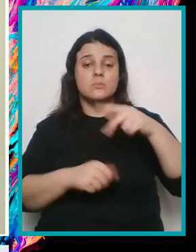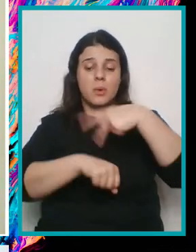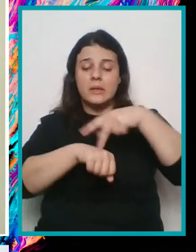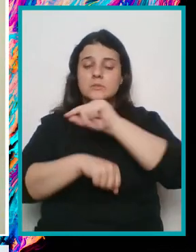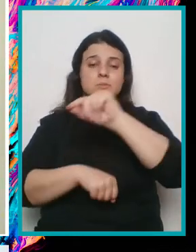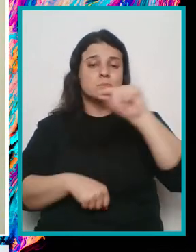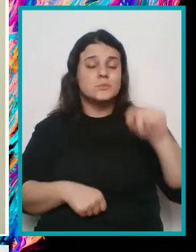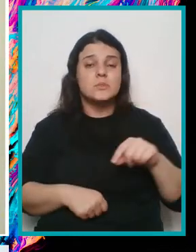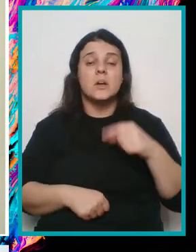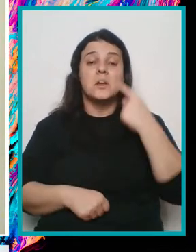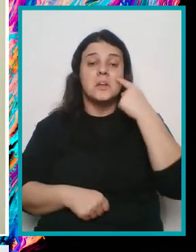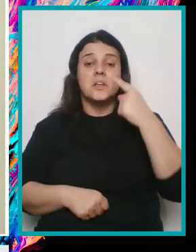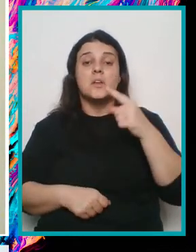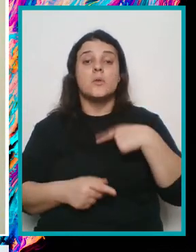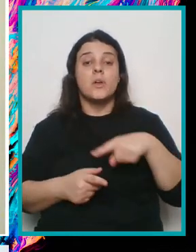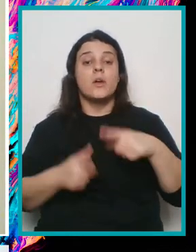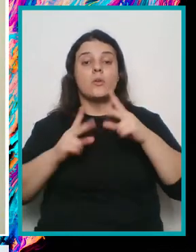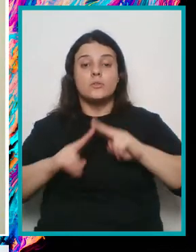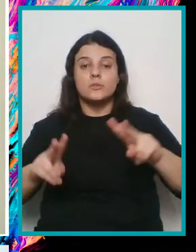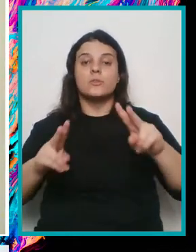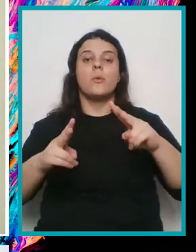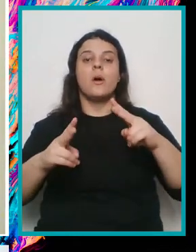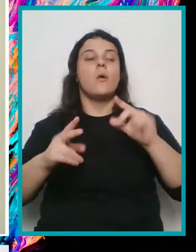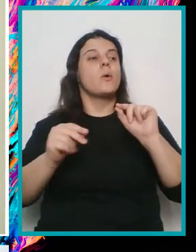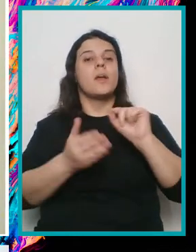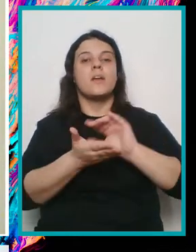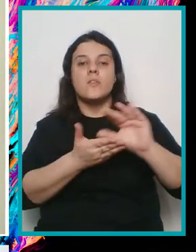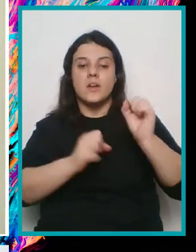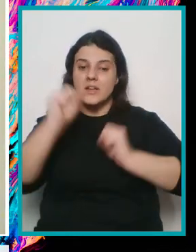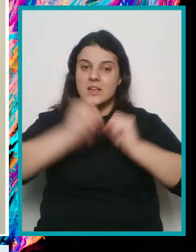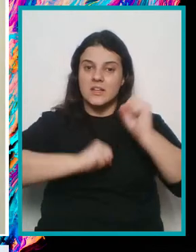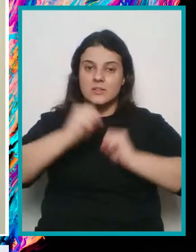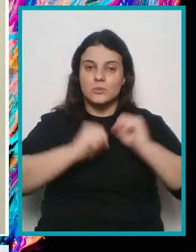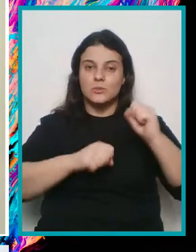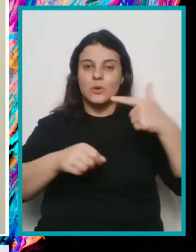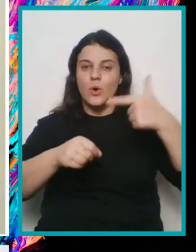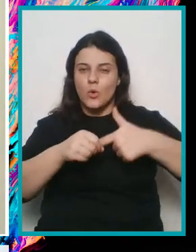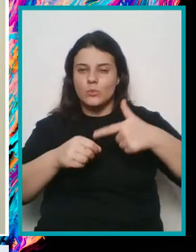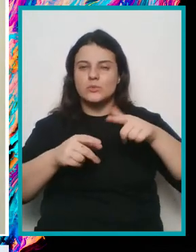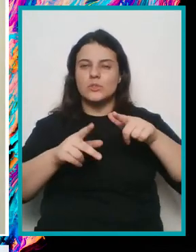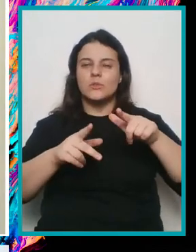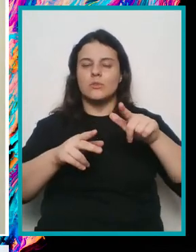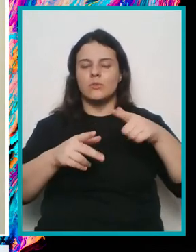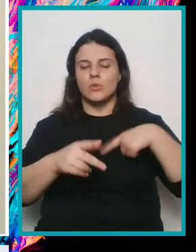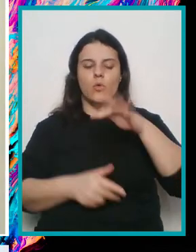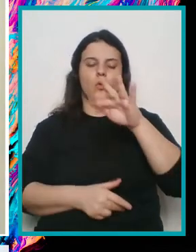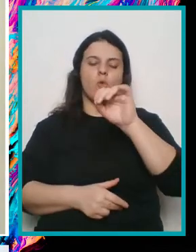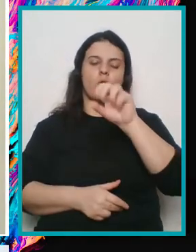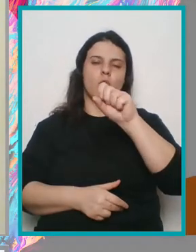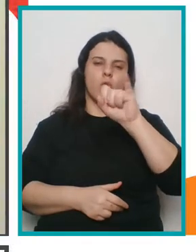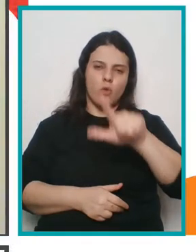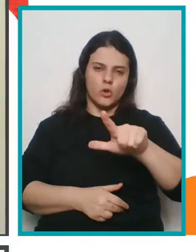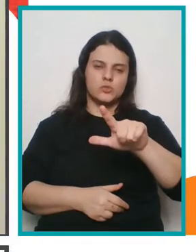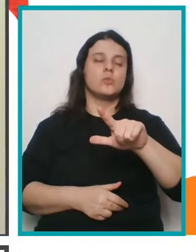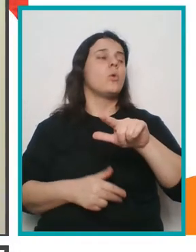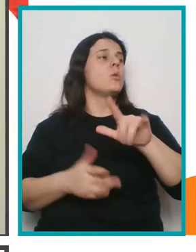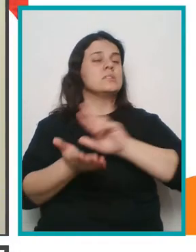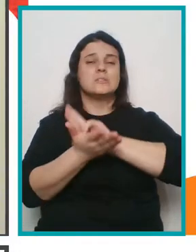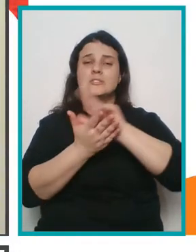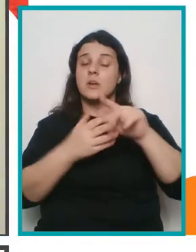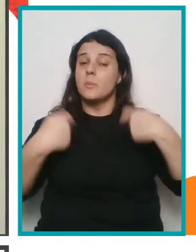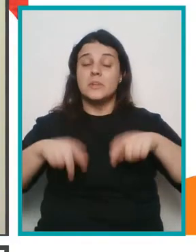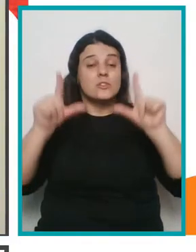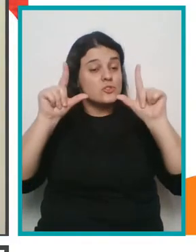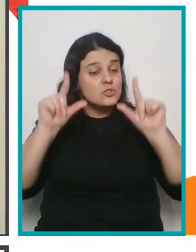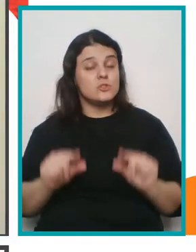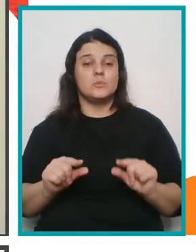degrees, but continuous investment in the fossil fuel industry, opening up more